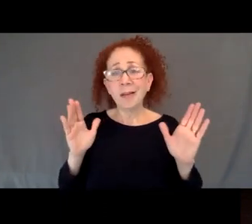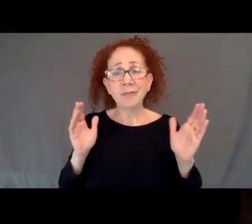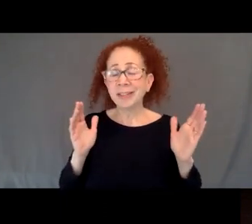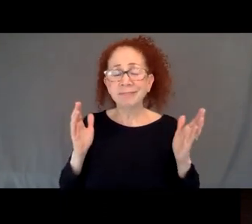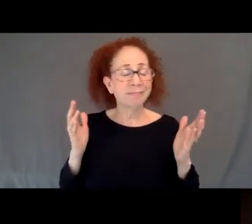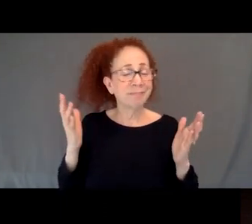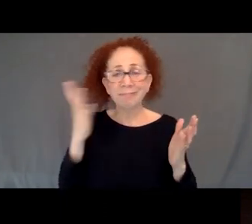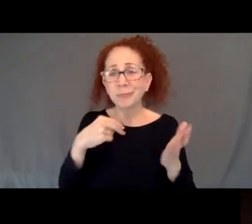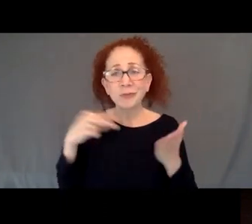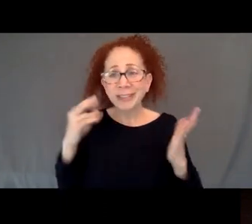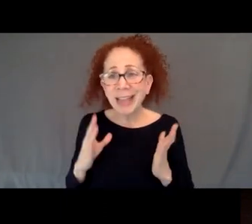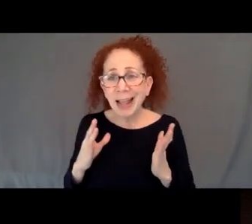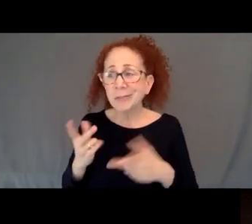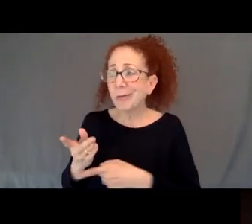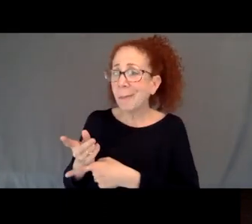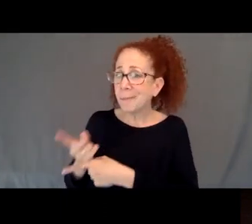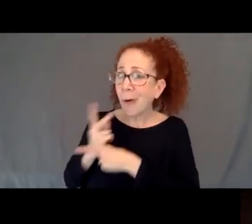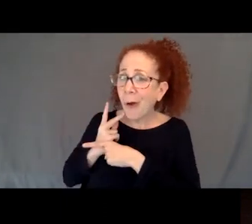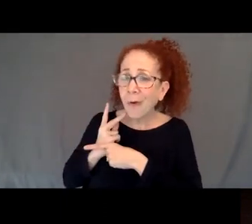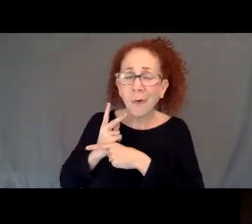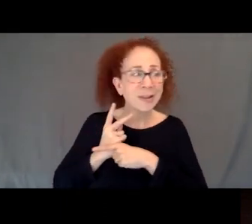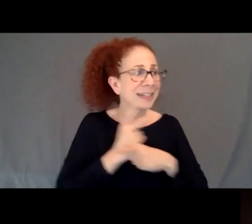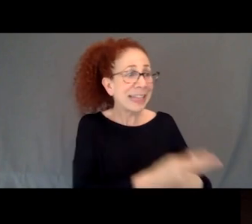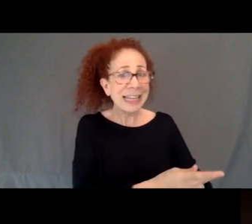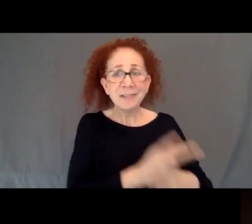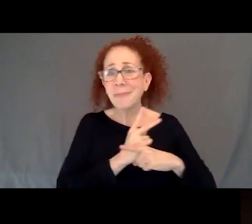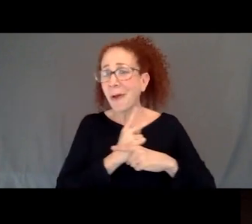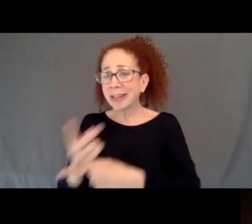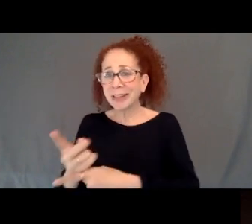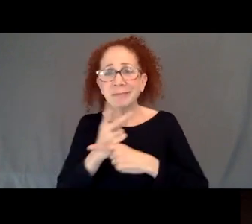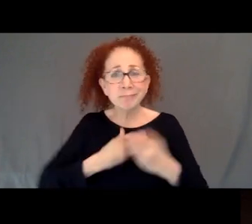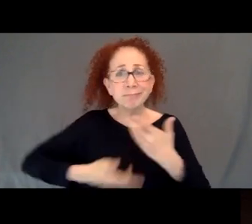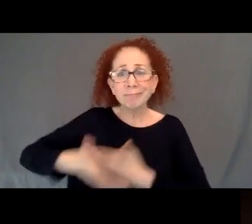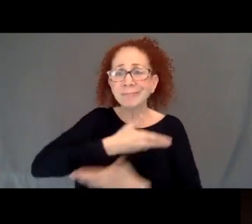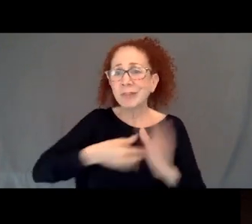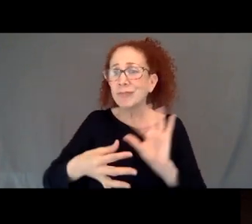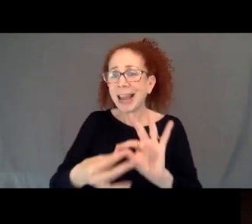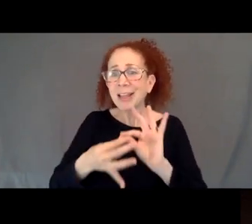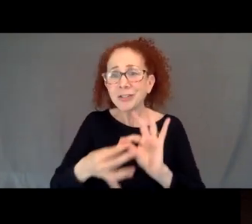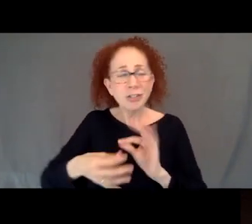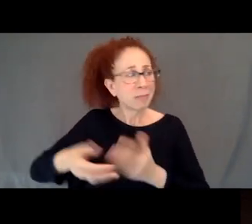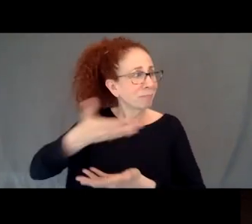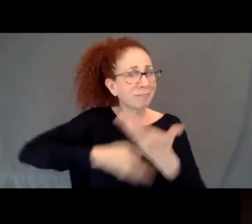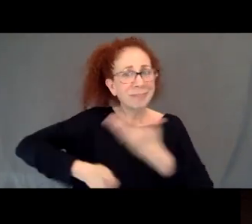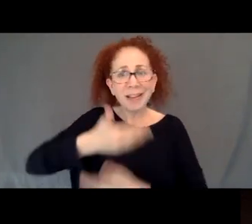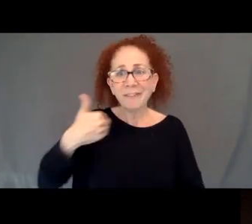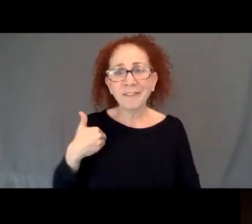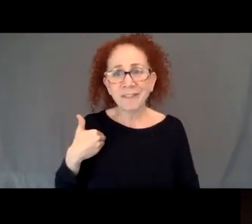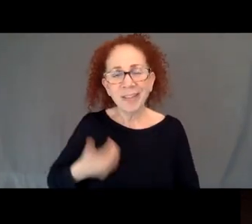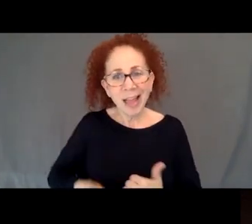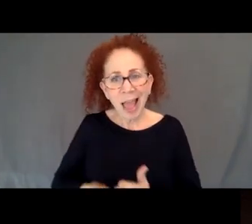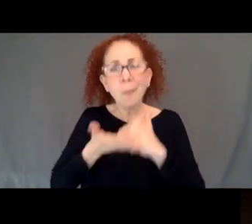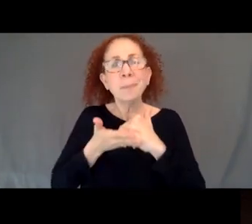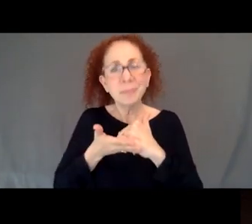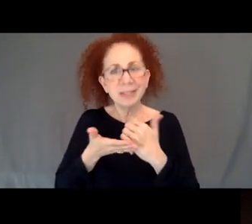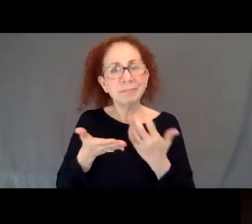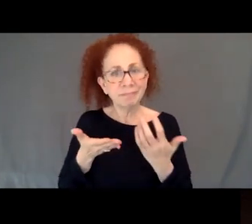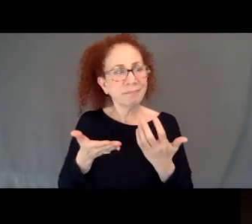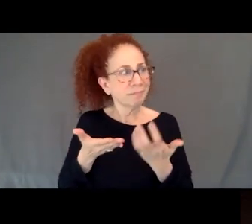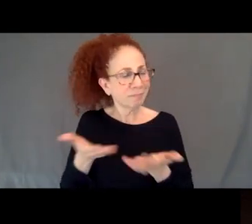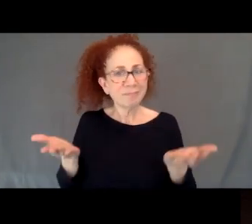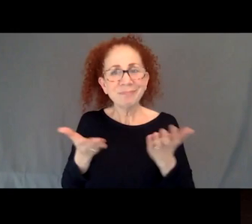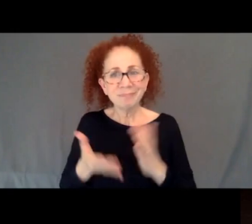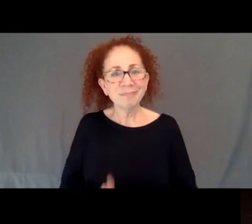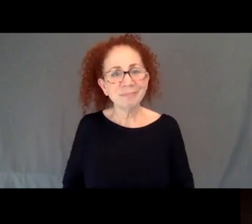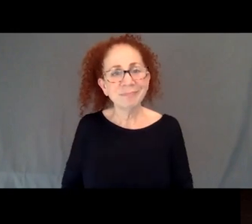dancers, taking from them, giving, taking, it's just that relationship that helps us.